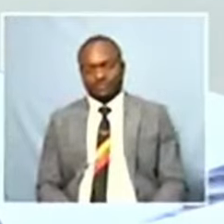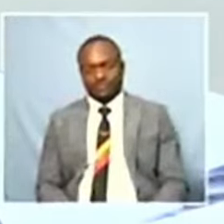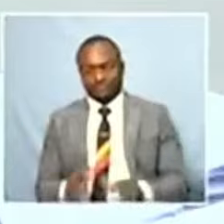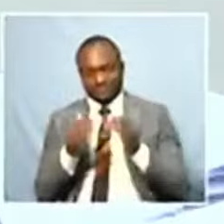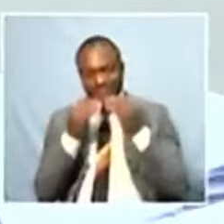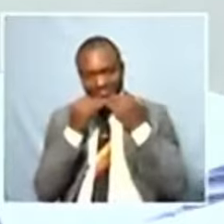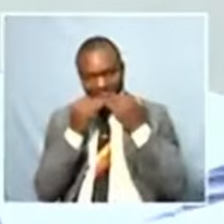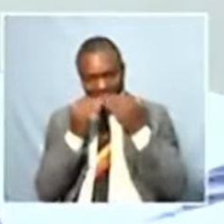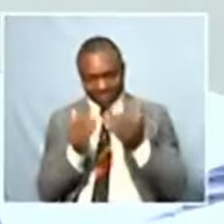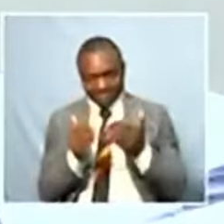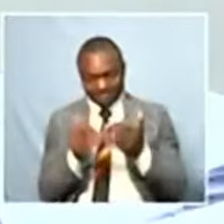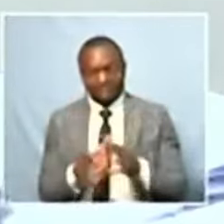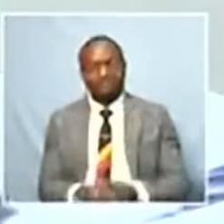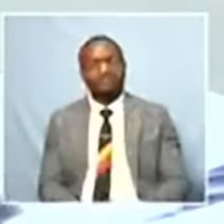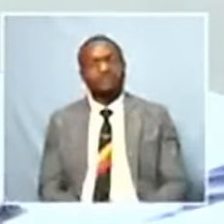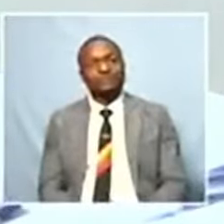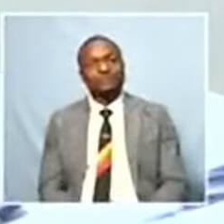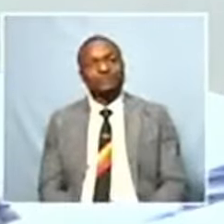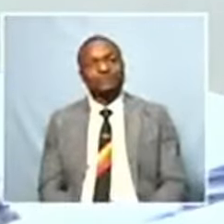Thank you.